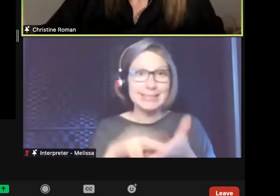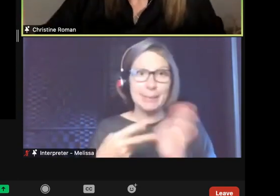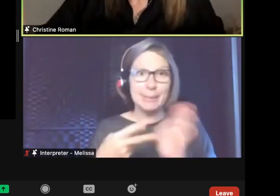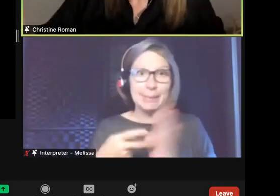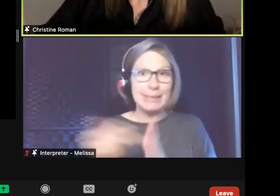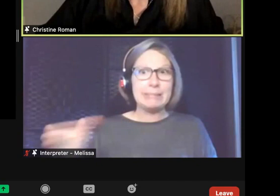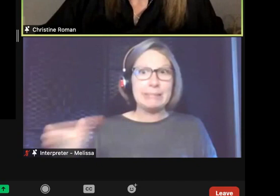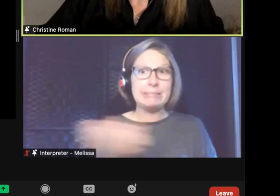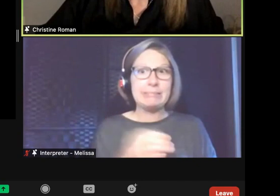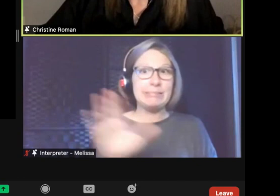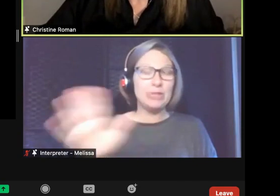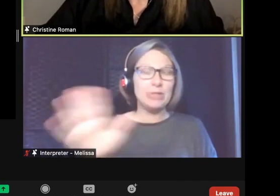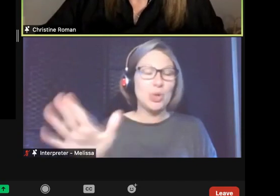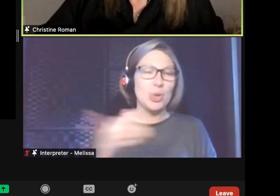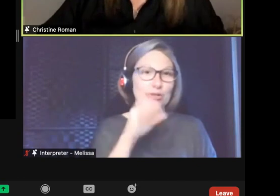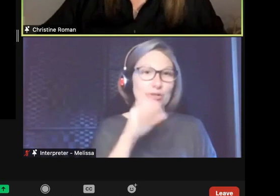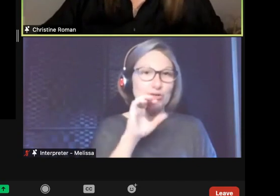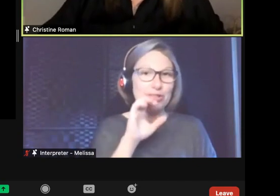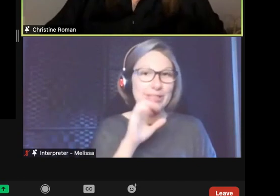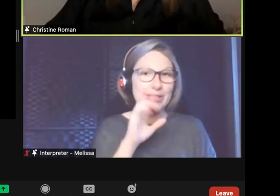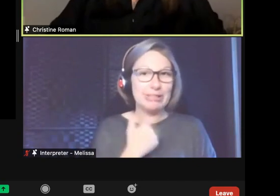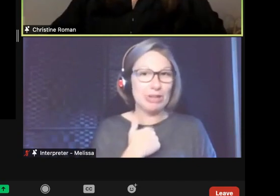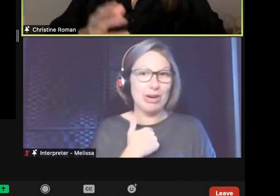drink.